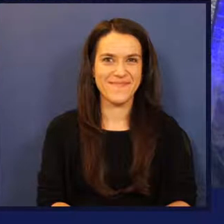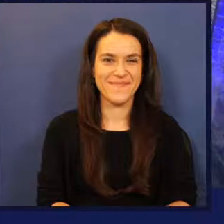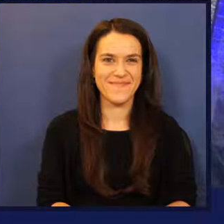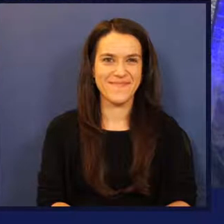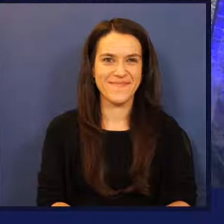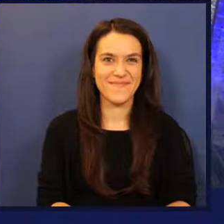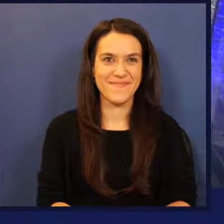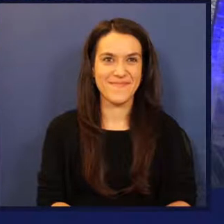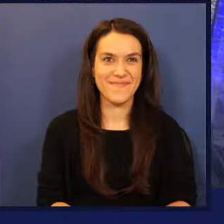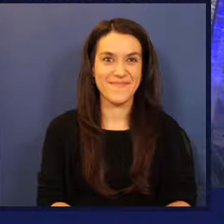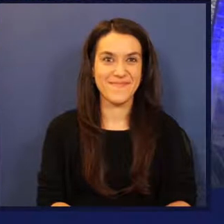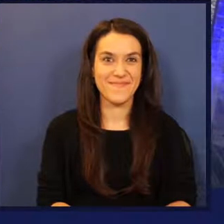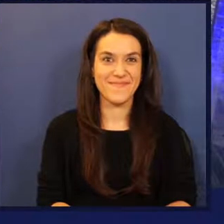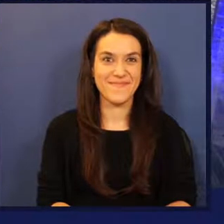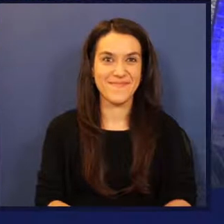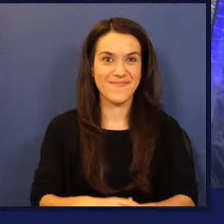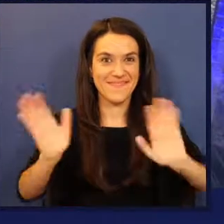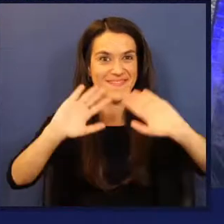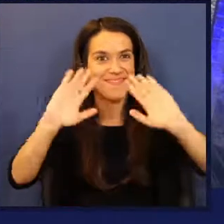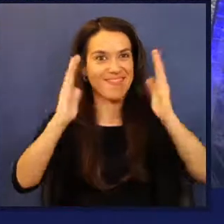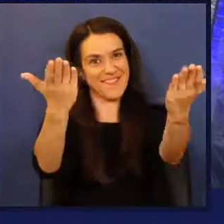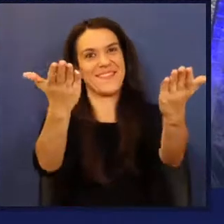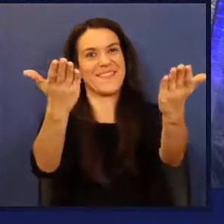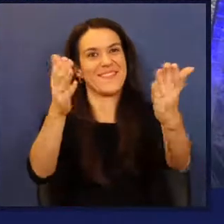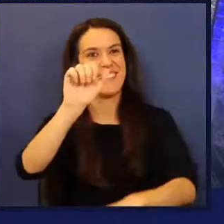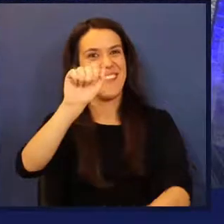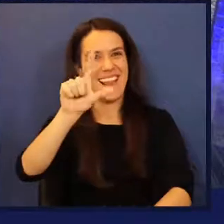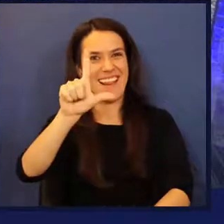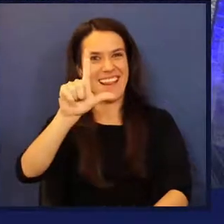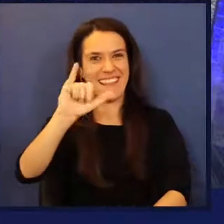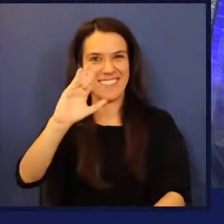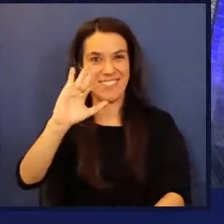Hey, Alicia, you're back. Hello.